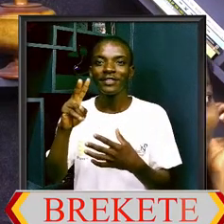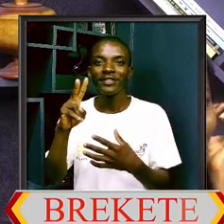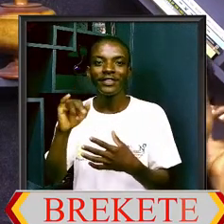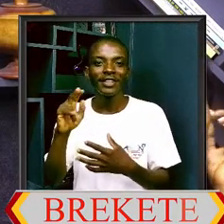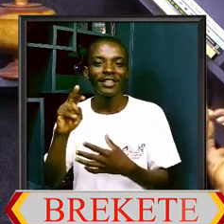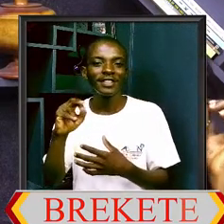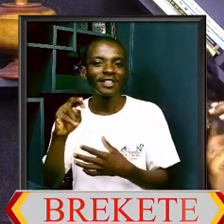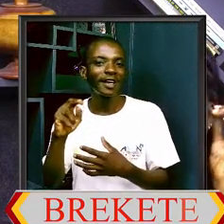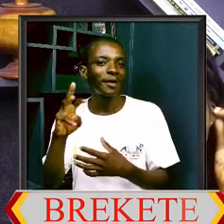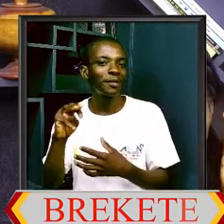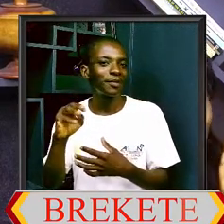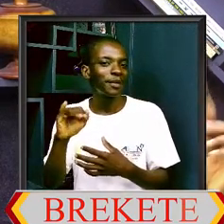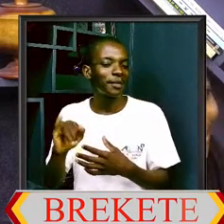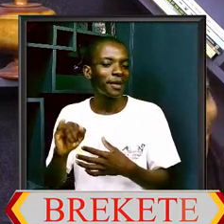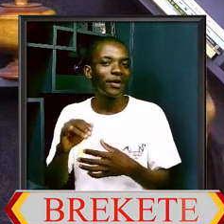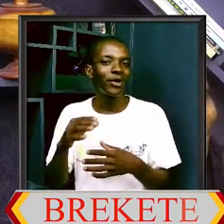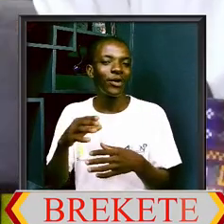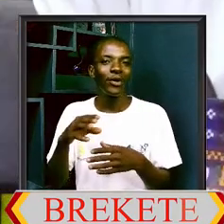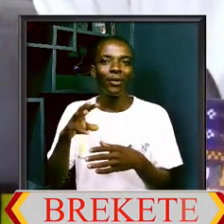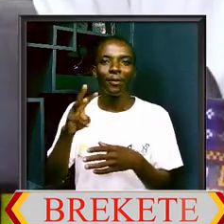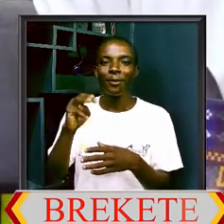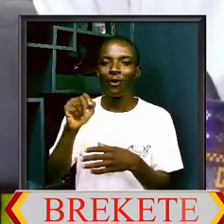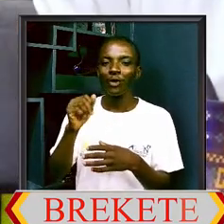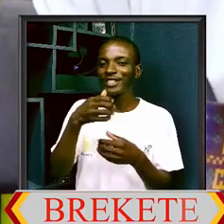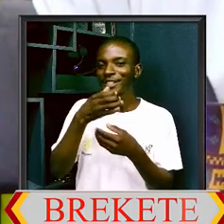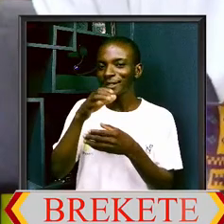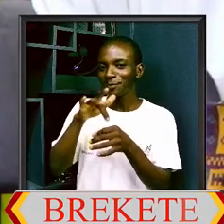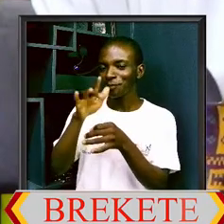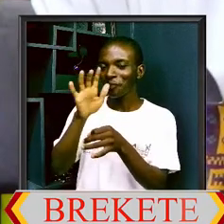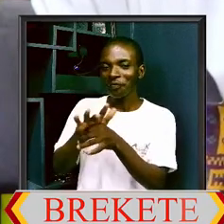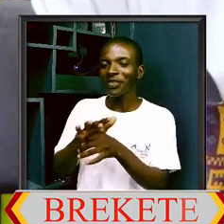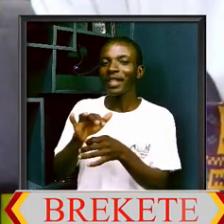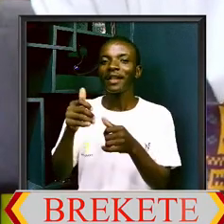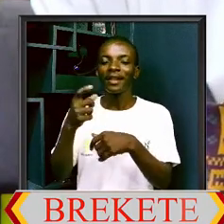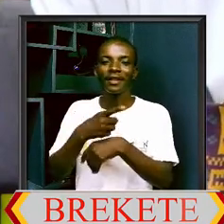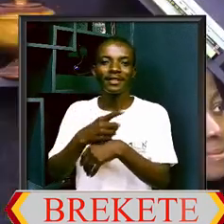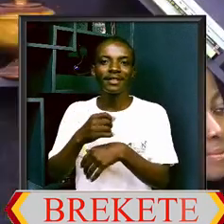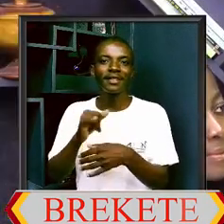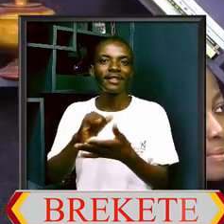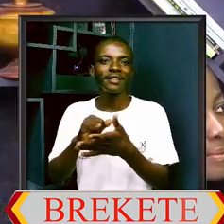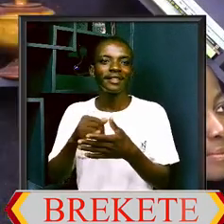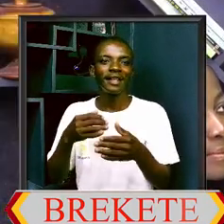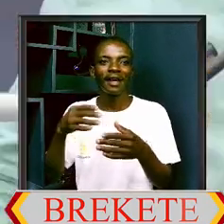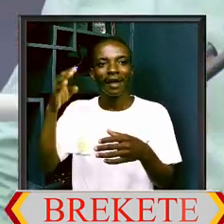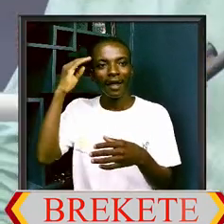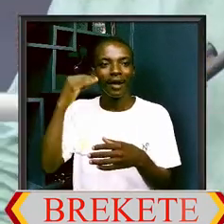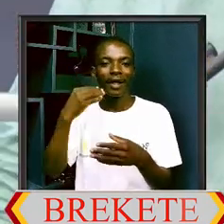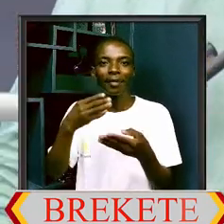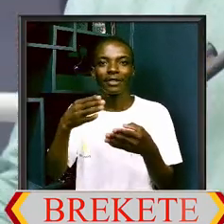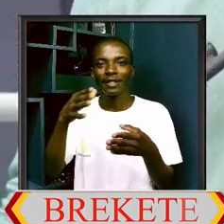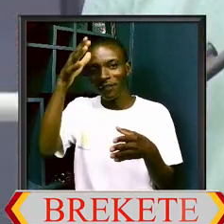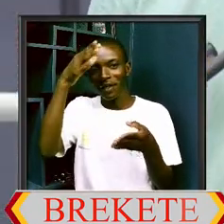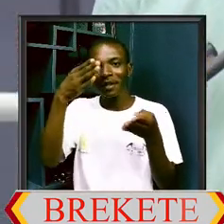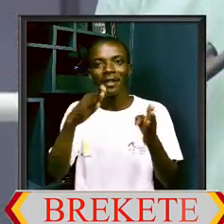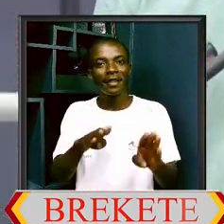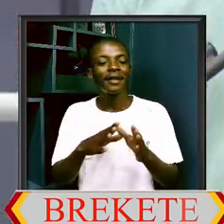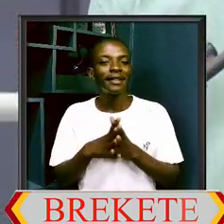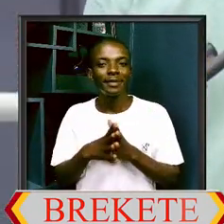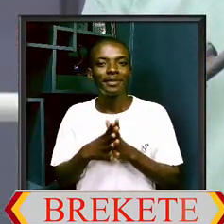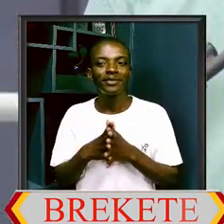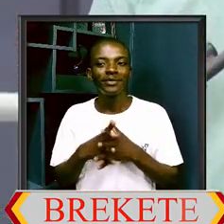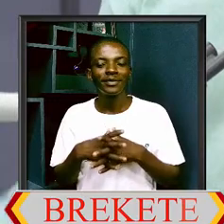oh mola you know this school not go be my problem the day where they want put me for school now that head Master father